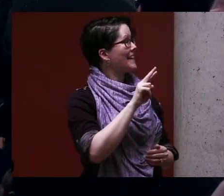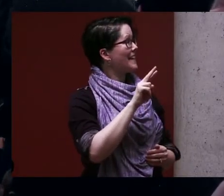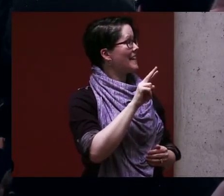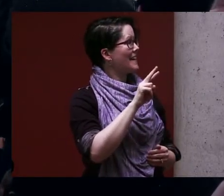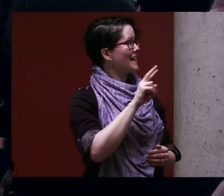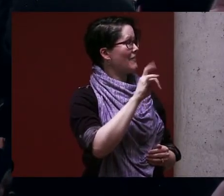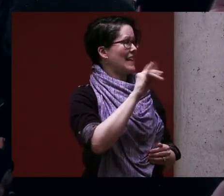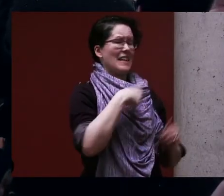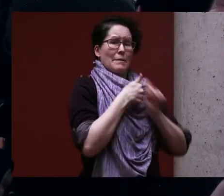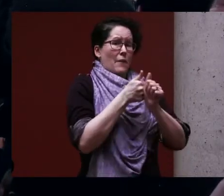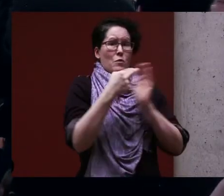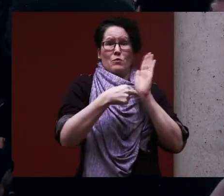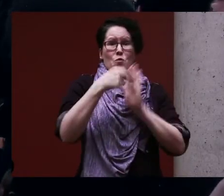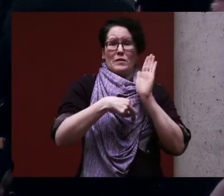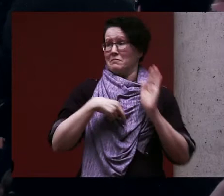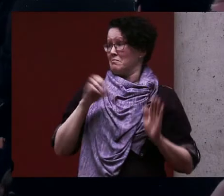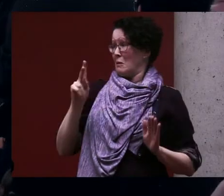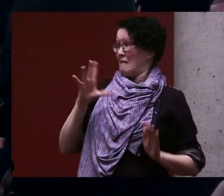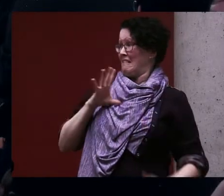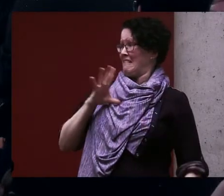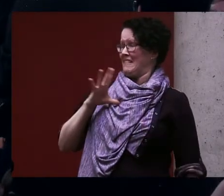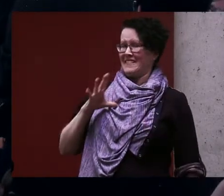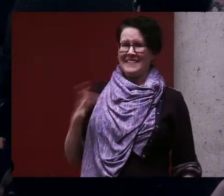I'm just following Jen's rules here now.